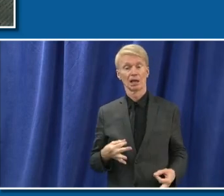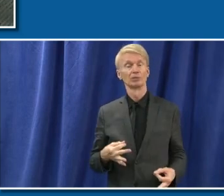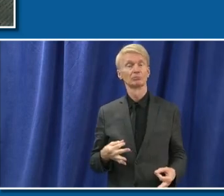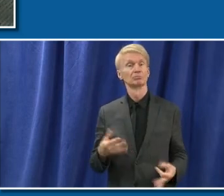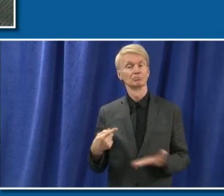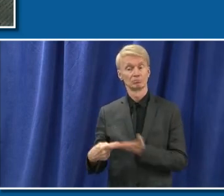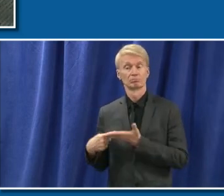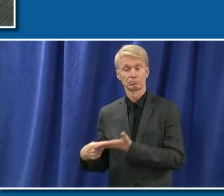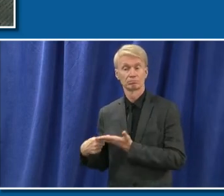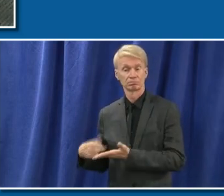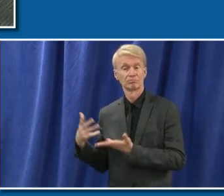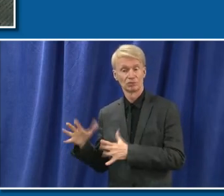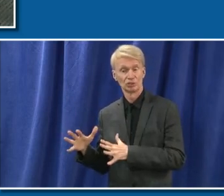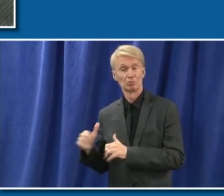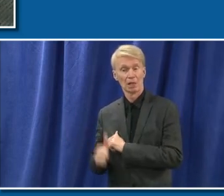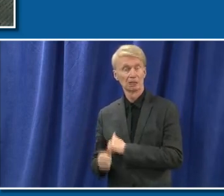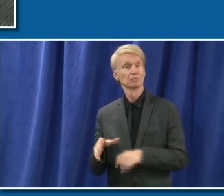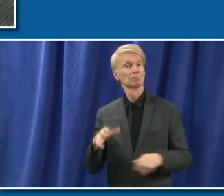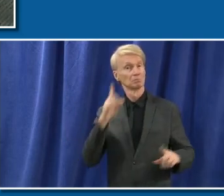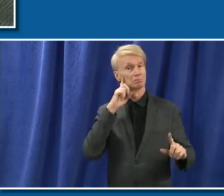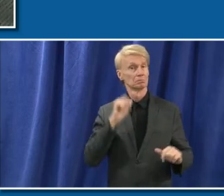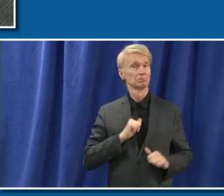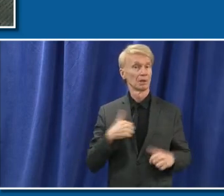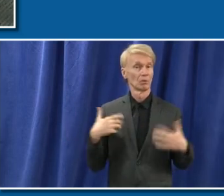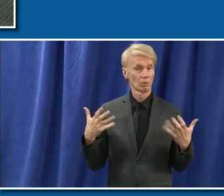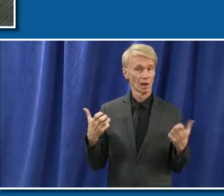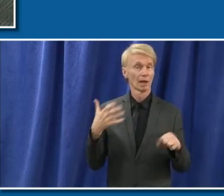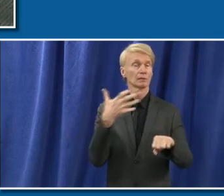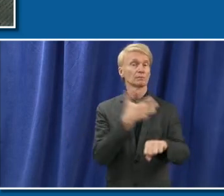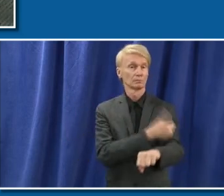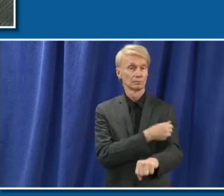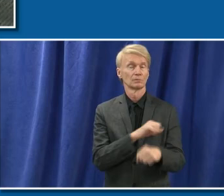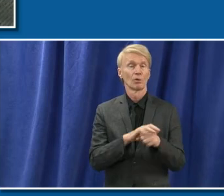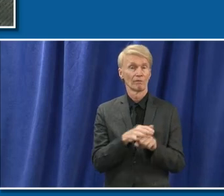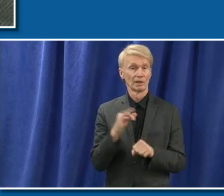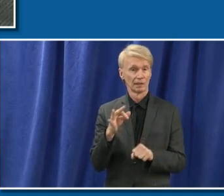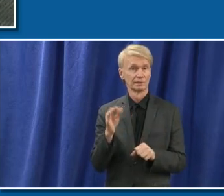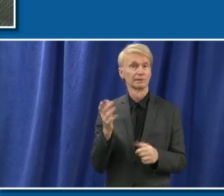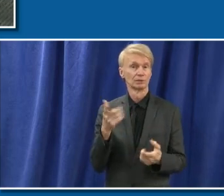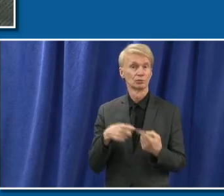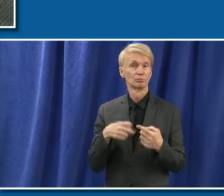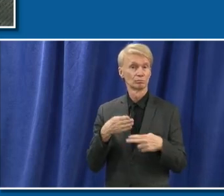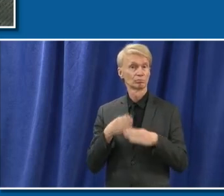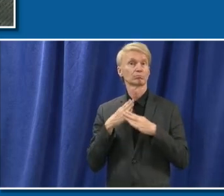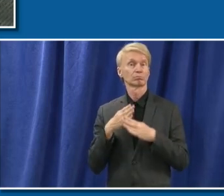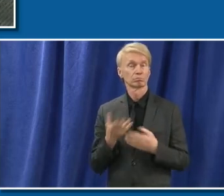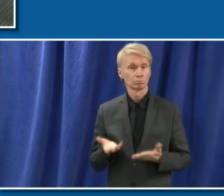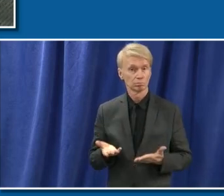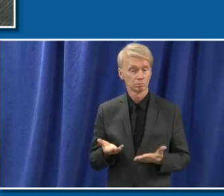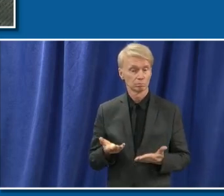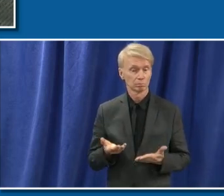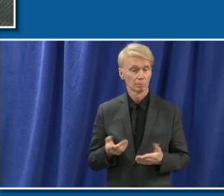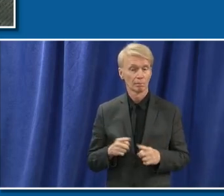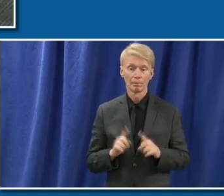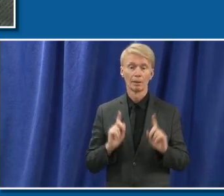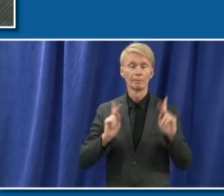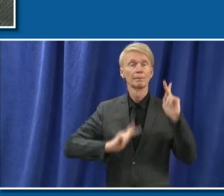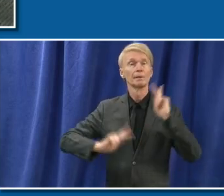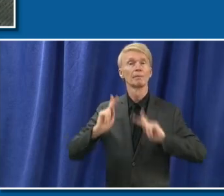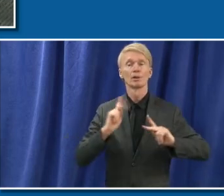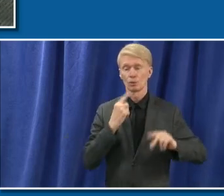after discussion with her provider, she can be vaccinated with the COVID-19 vaccine. And there are, for people who